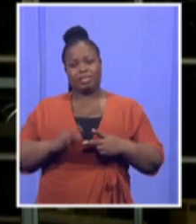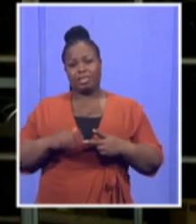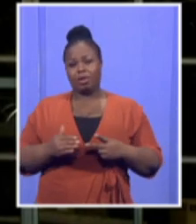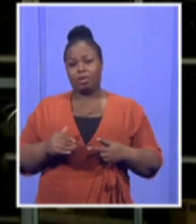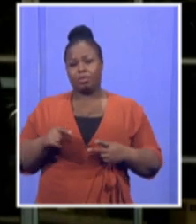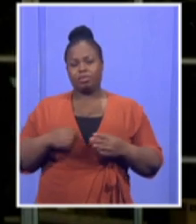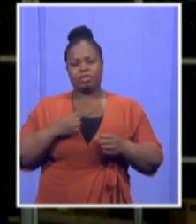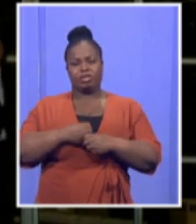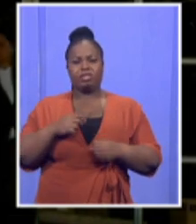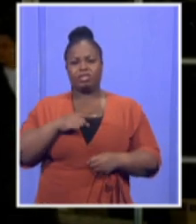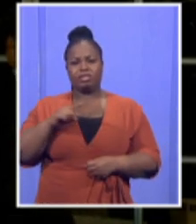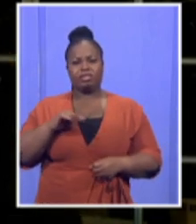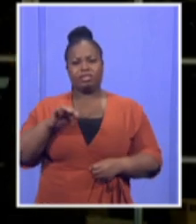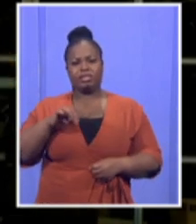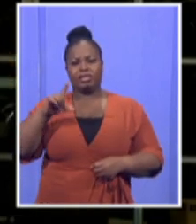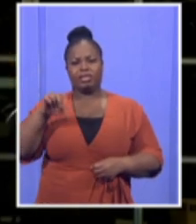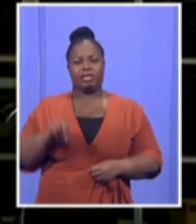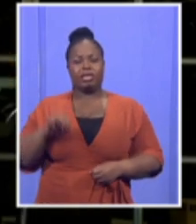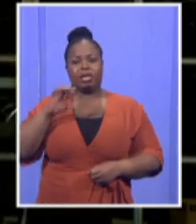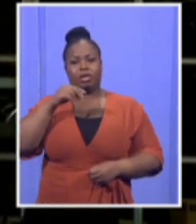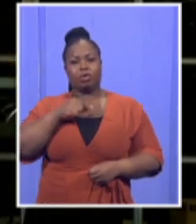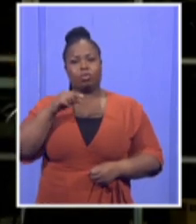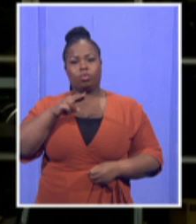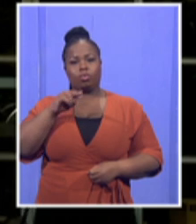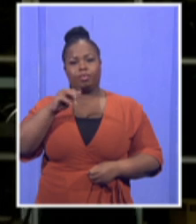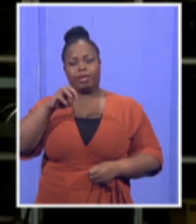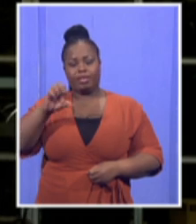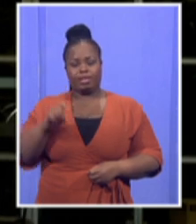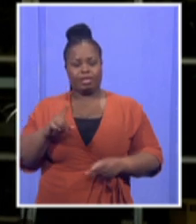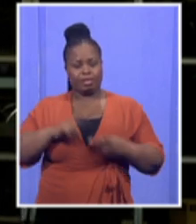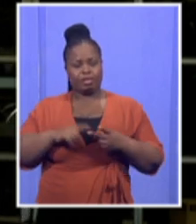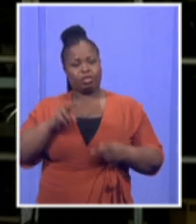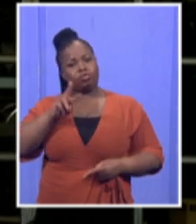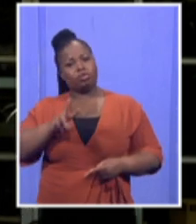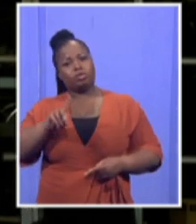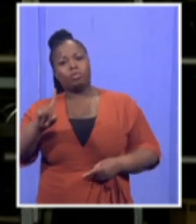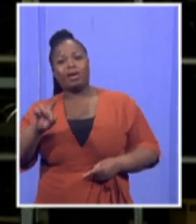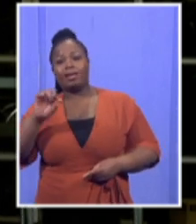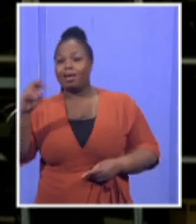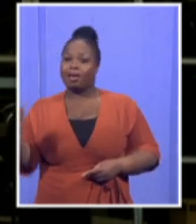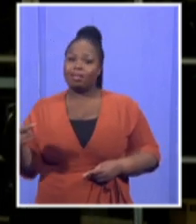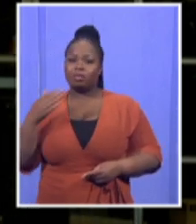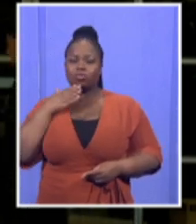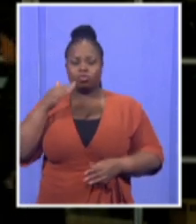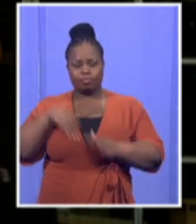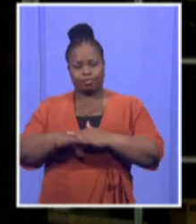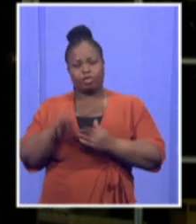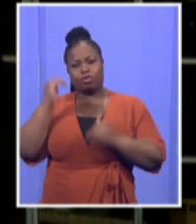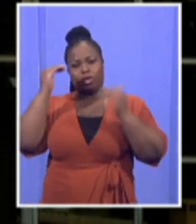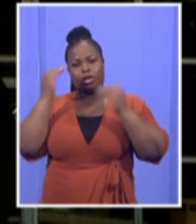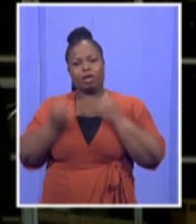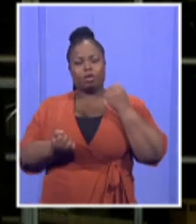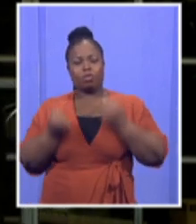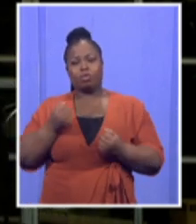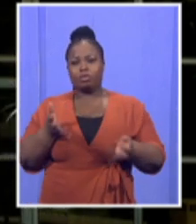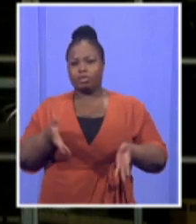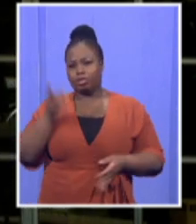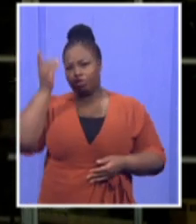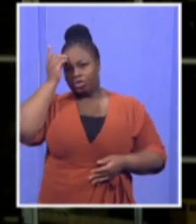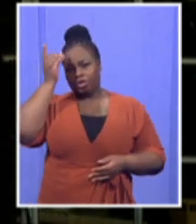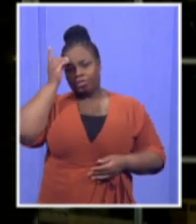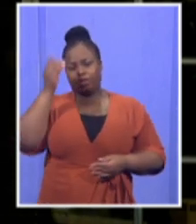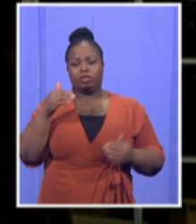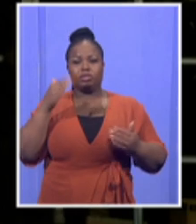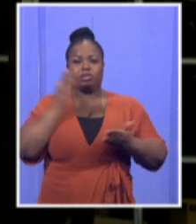Gumede, former Etiquini mayor, as well as 21 others in the High Court here in Durban. It has been a